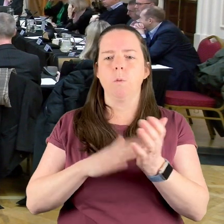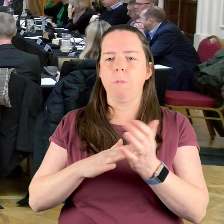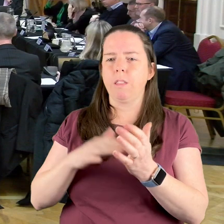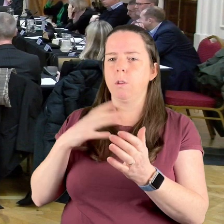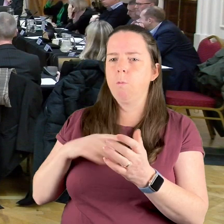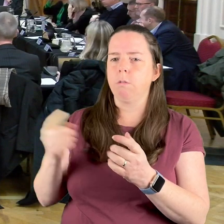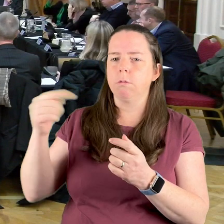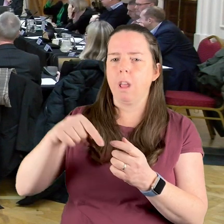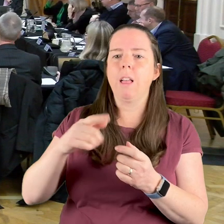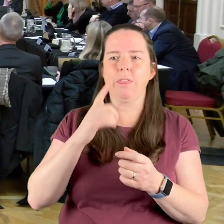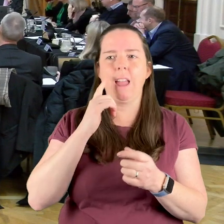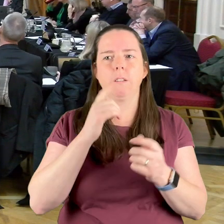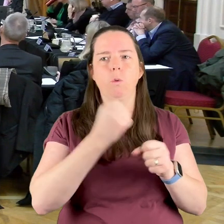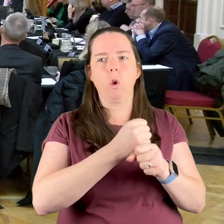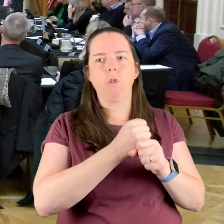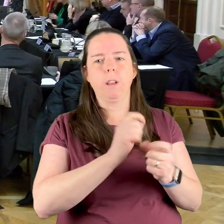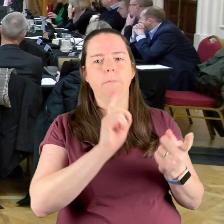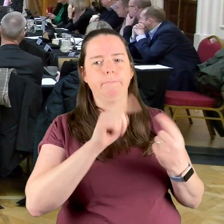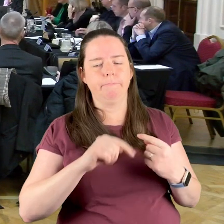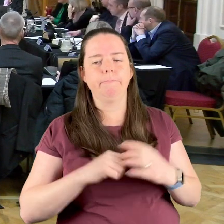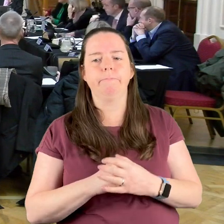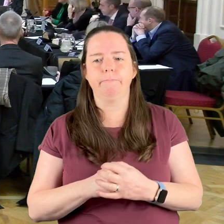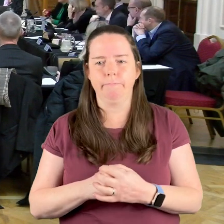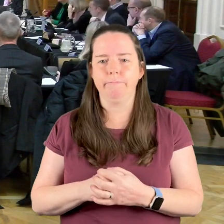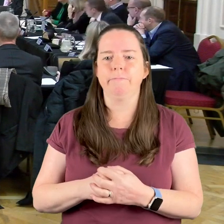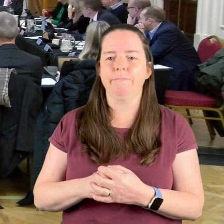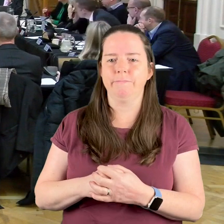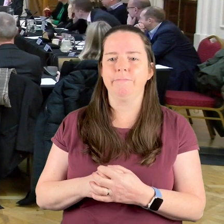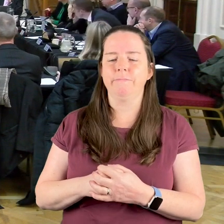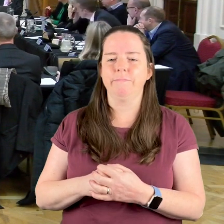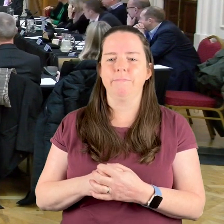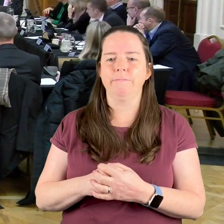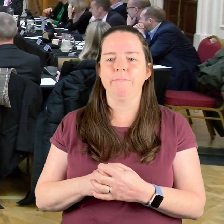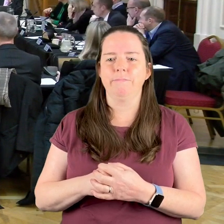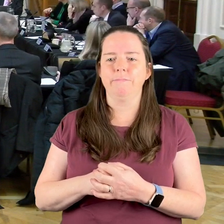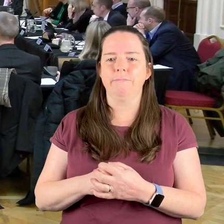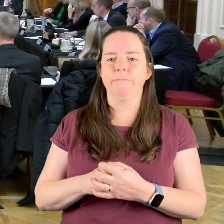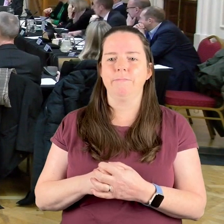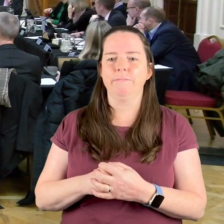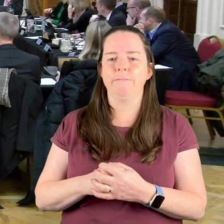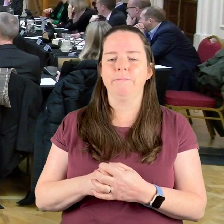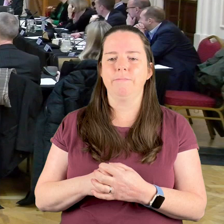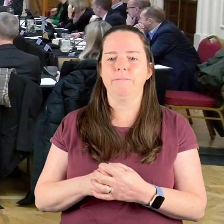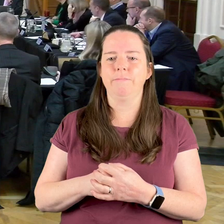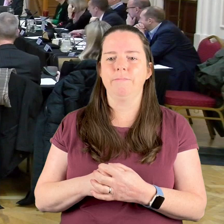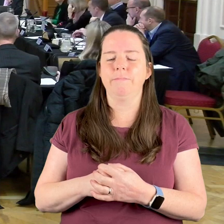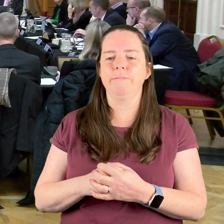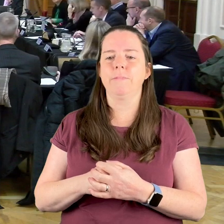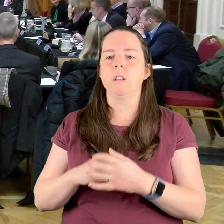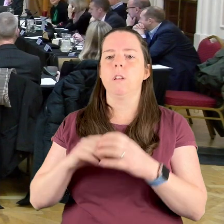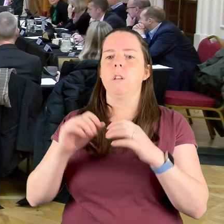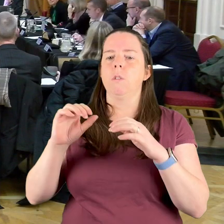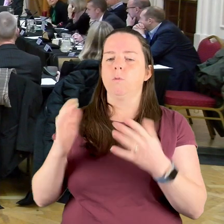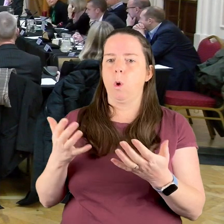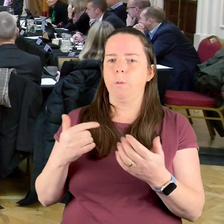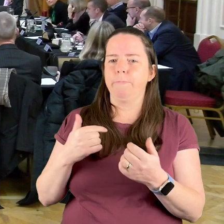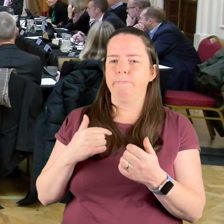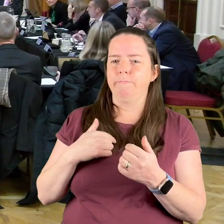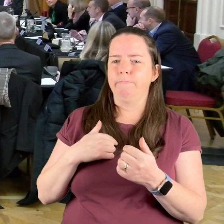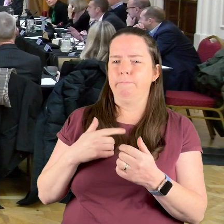Thanks, Dagmar. Matthew wants to come in as well, and then I will absolutely come to Gloria. Thanks, Ruth.